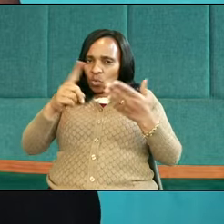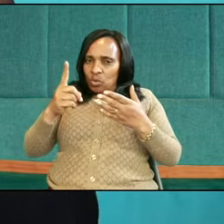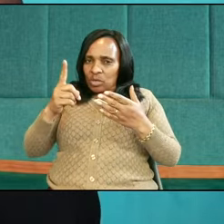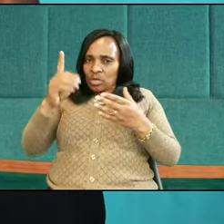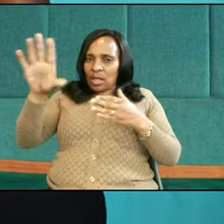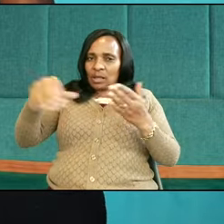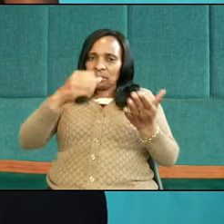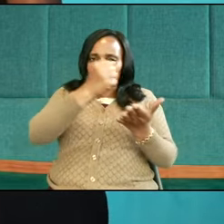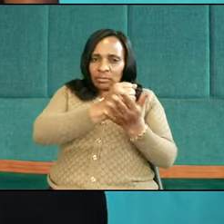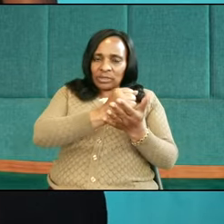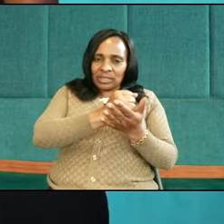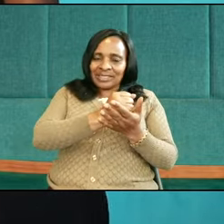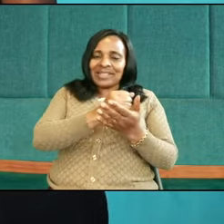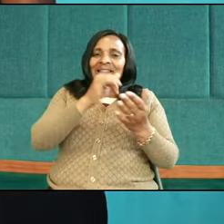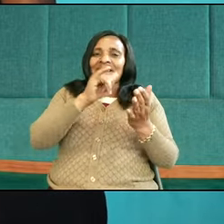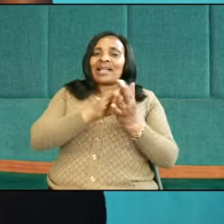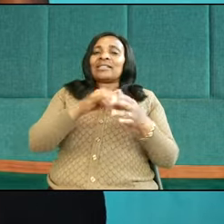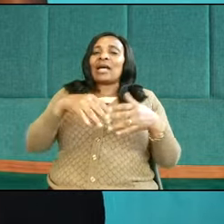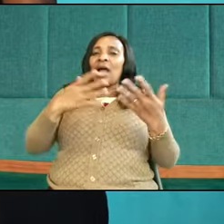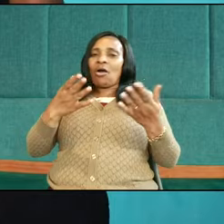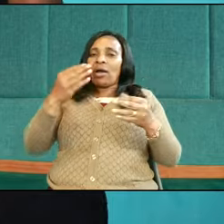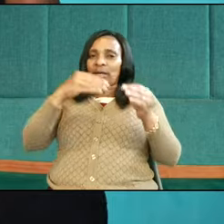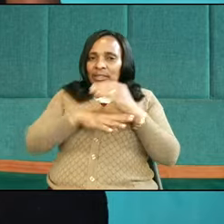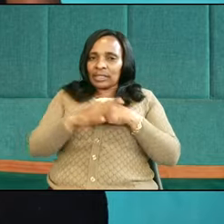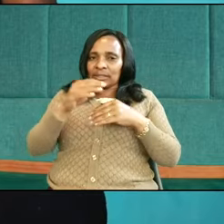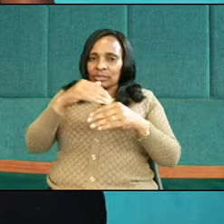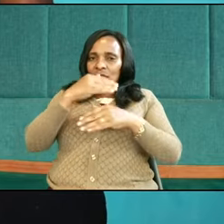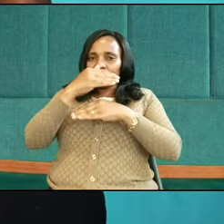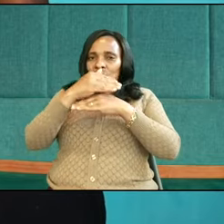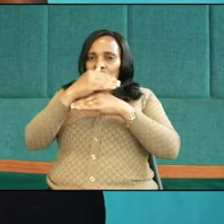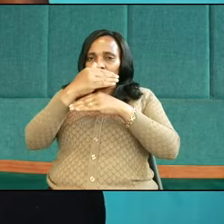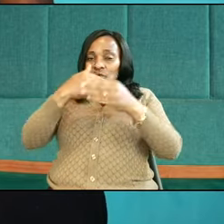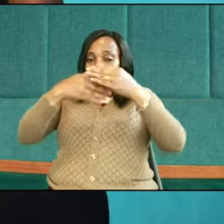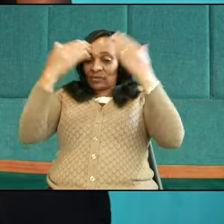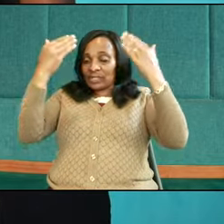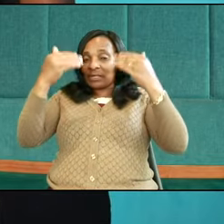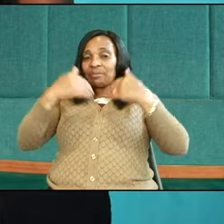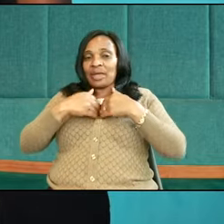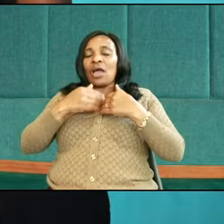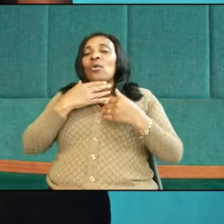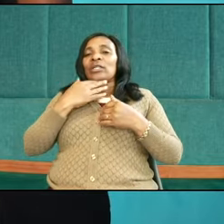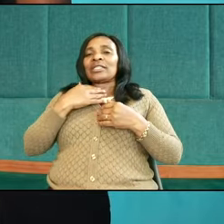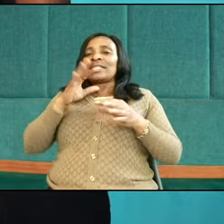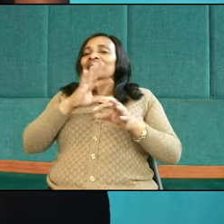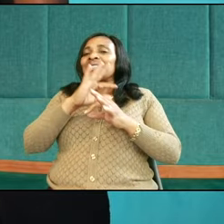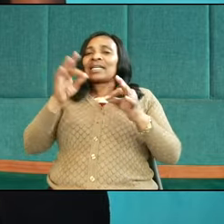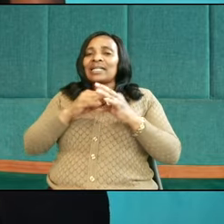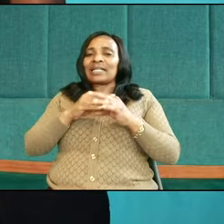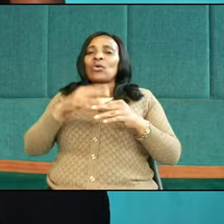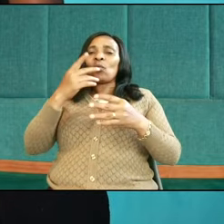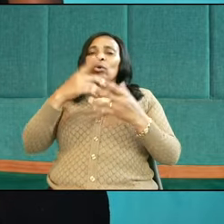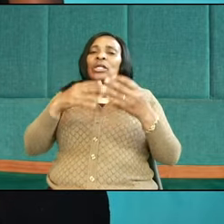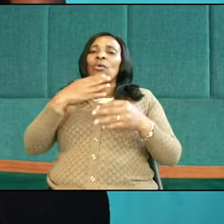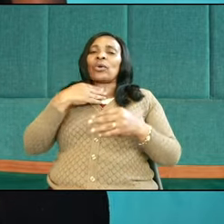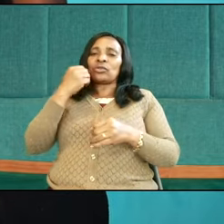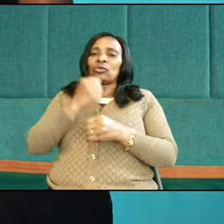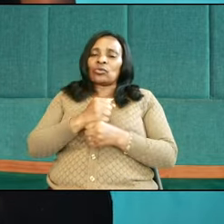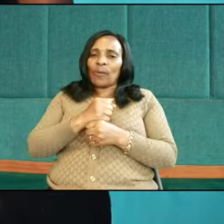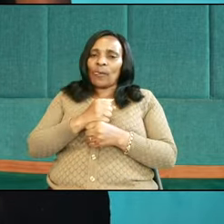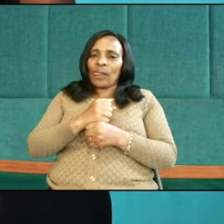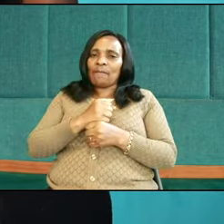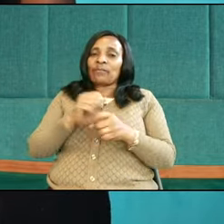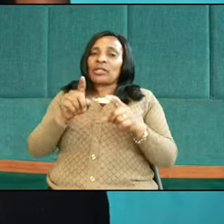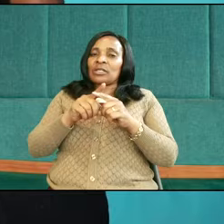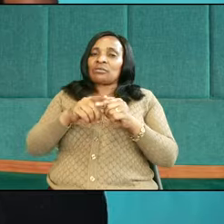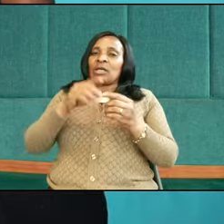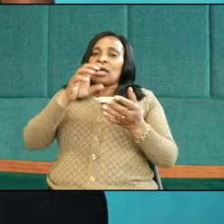admitted. Yeah. That's how I got admission. Yeah. To the university I wanted, to the course, exactly the course I wanted to do. Yeah. Even in